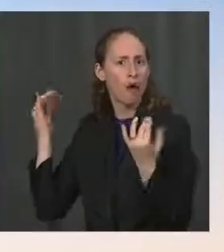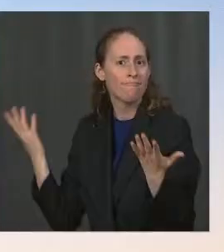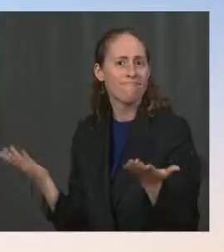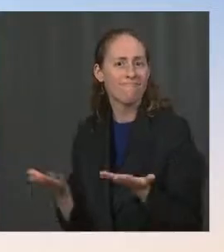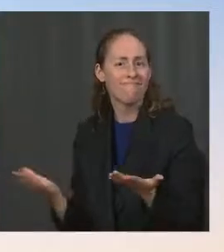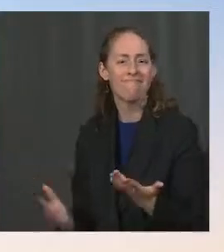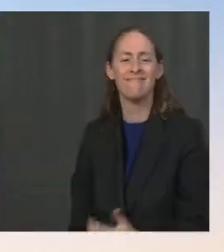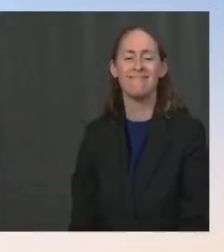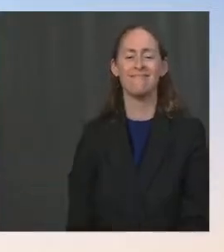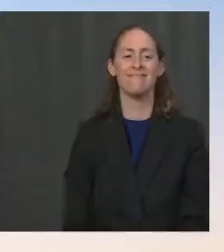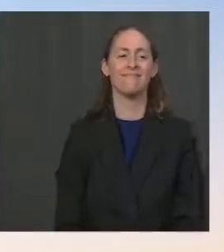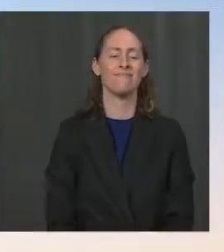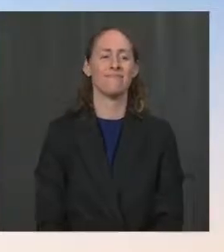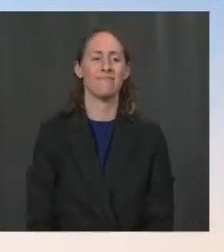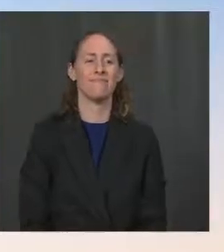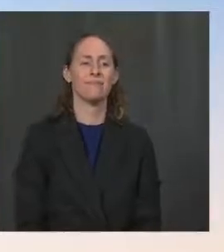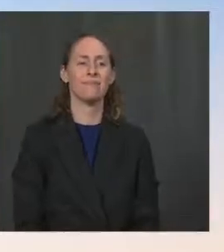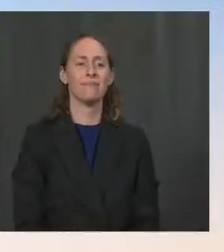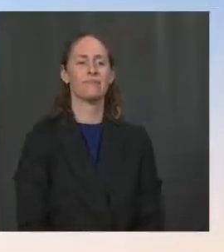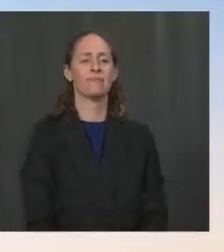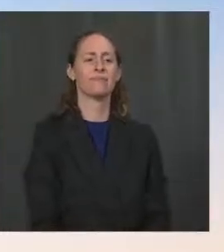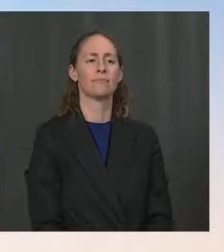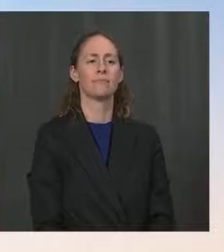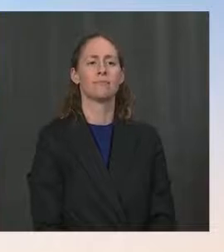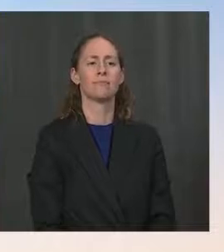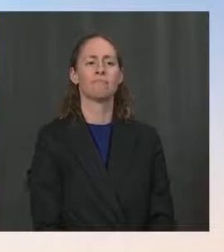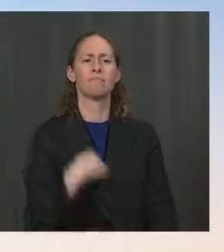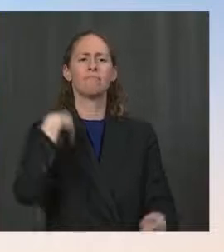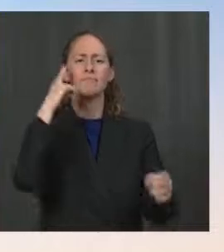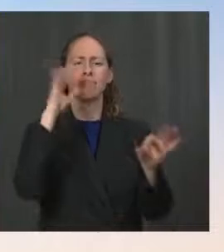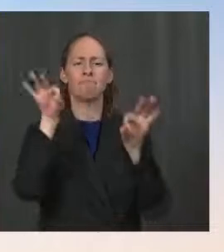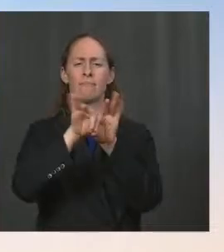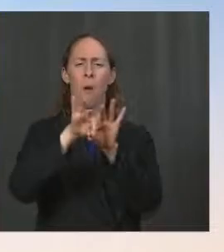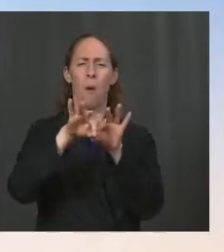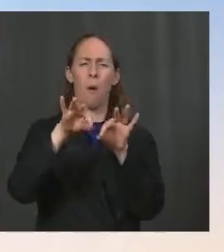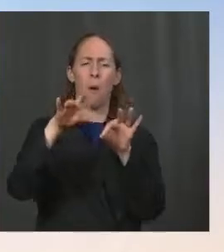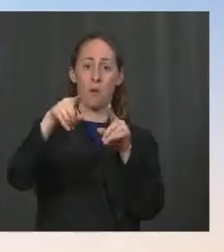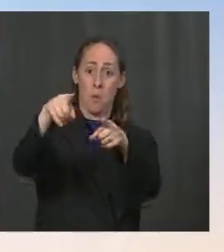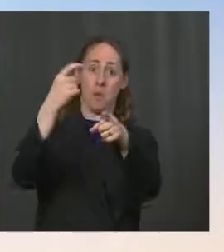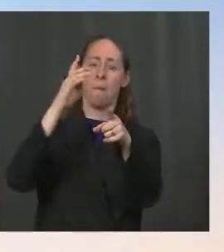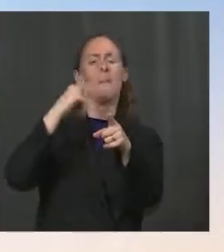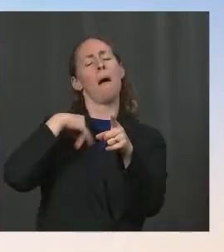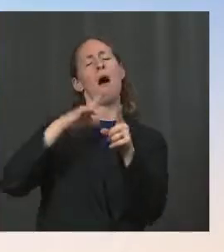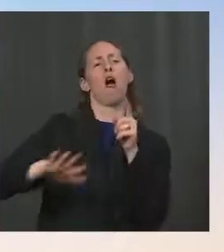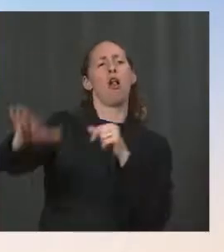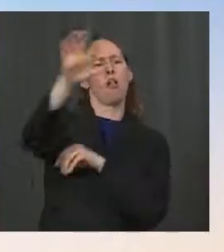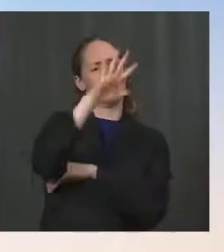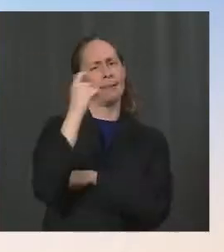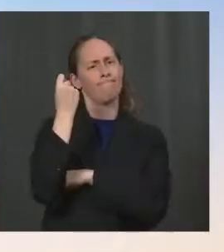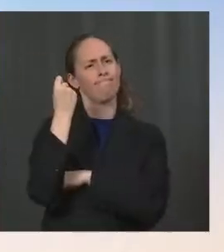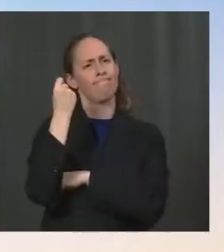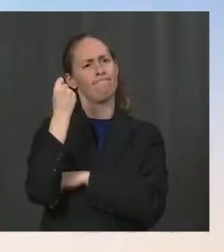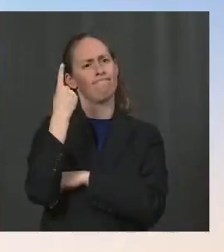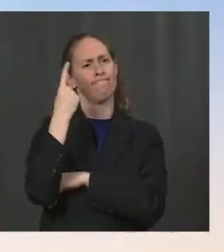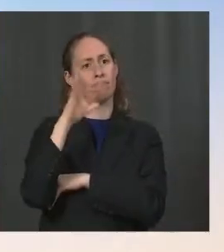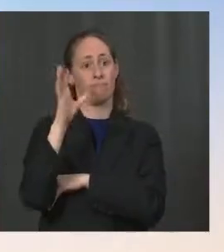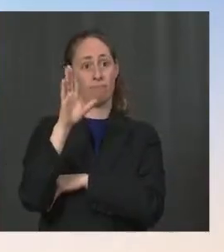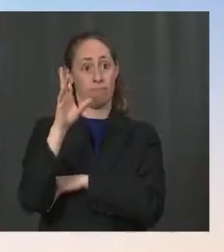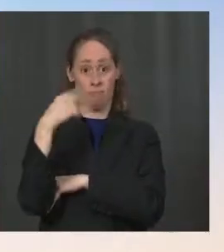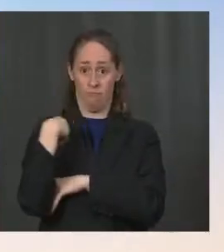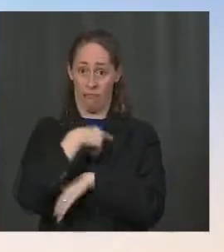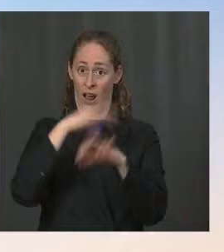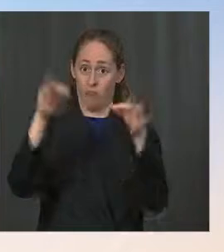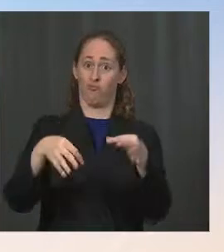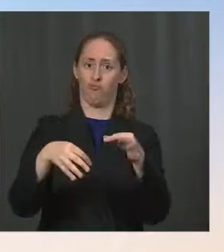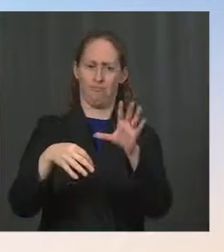think it's important for people to understand, not you necessarily, but everyone out there, that this is not a decision that the United States makes, right? We continue